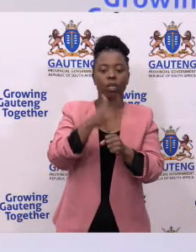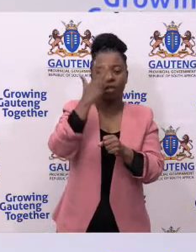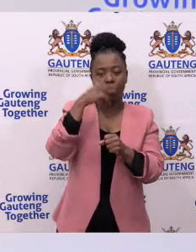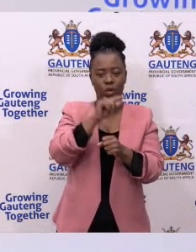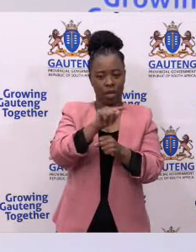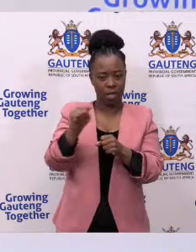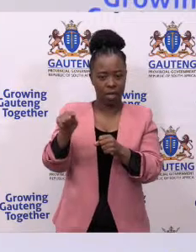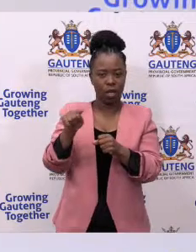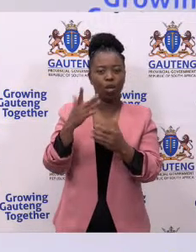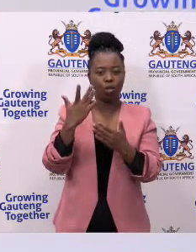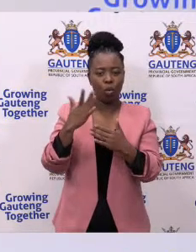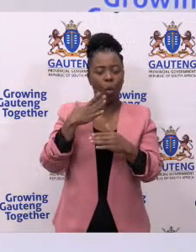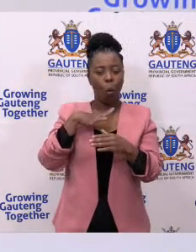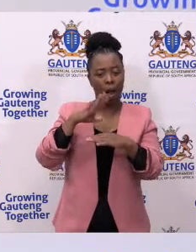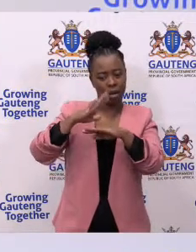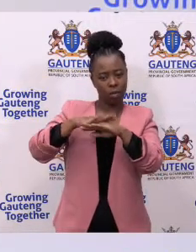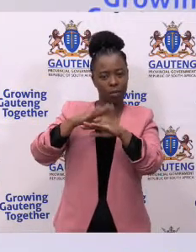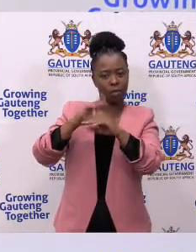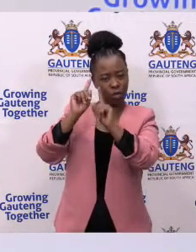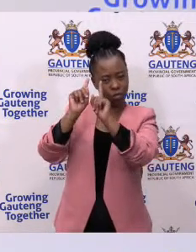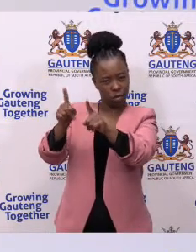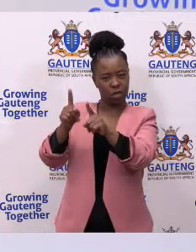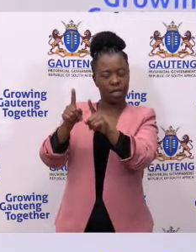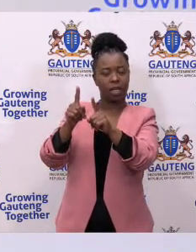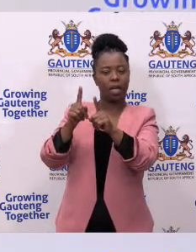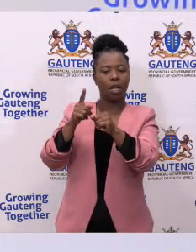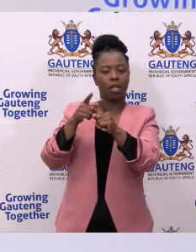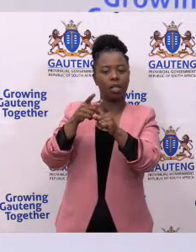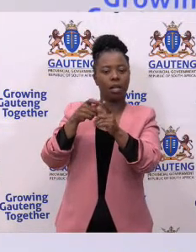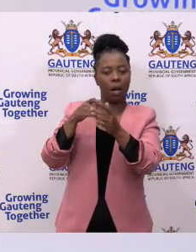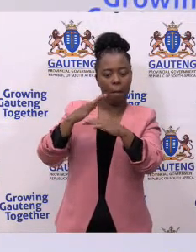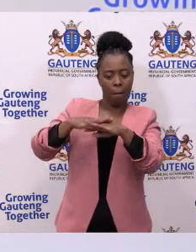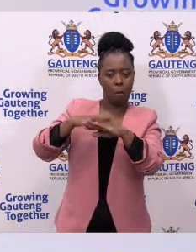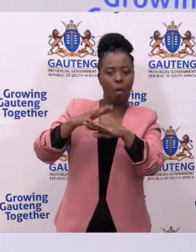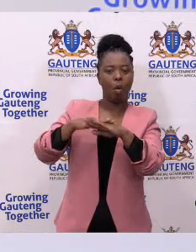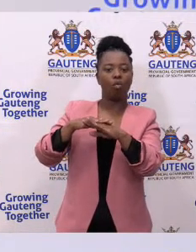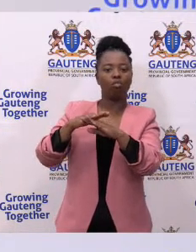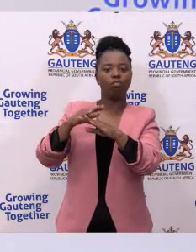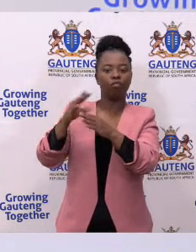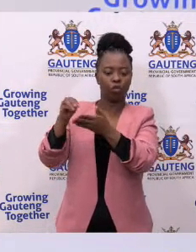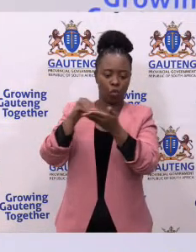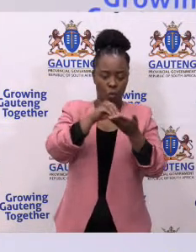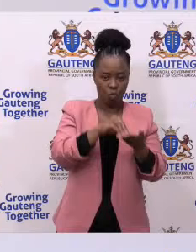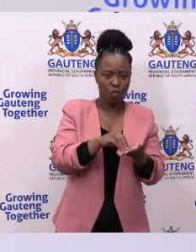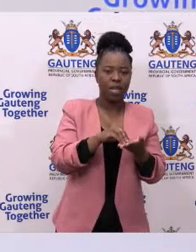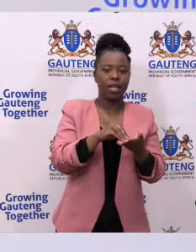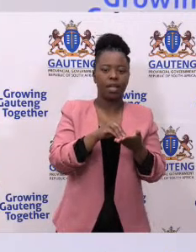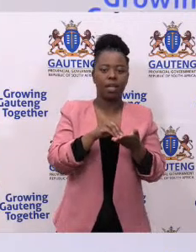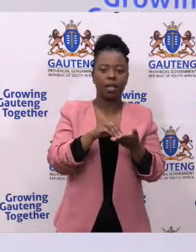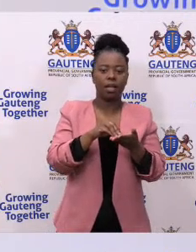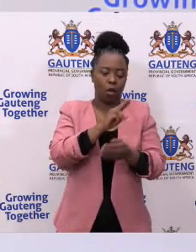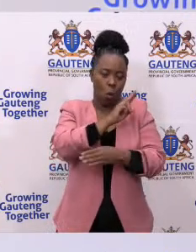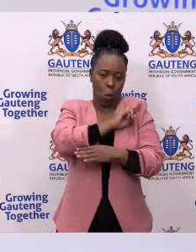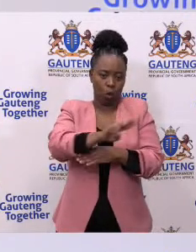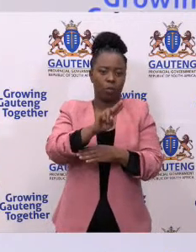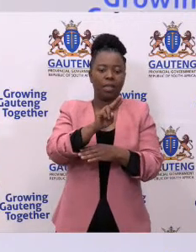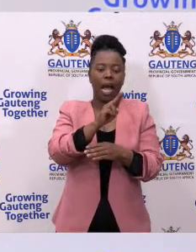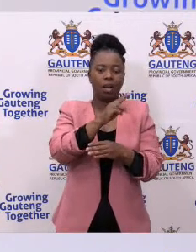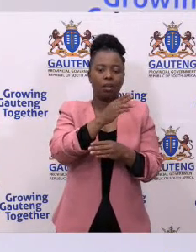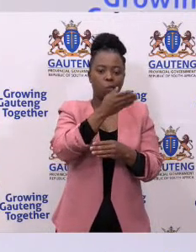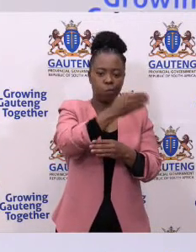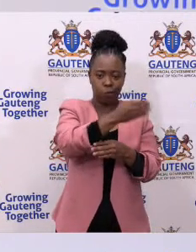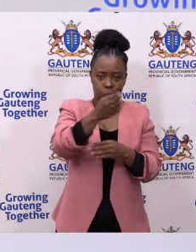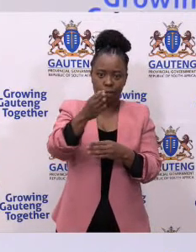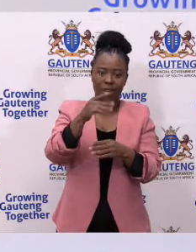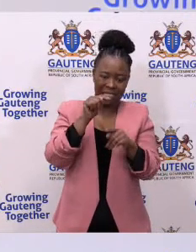on how we can bring in more stock and be able to utilize that stock within our hospital so that we're able to